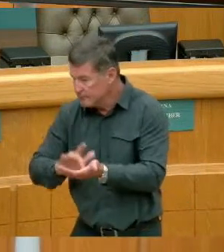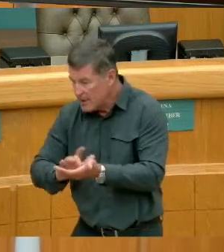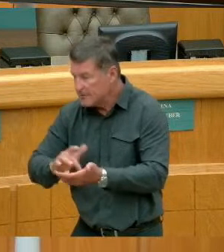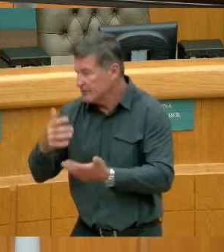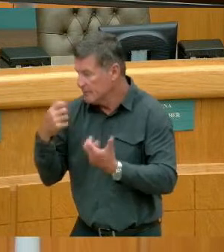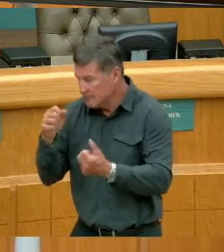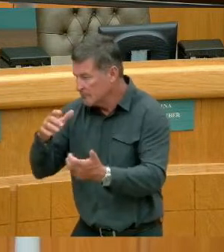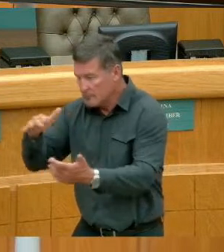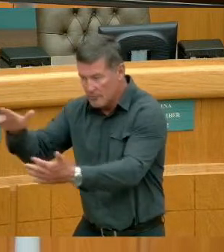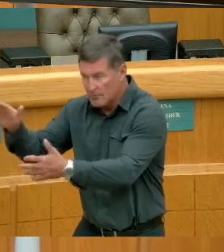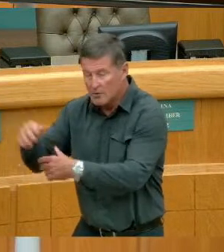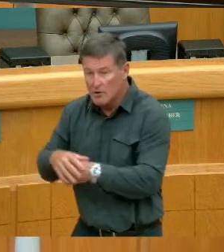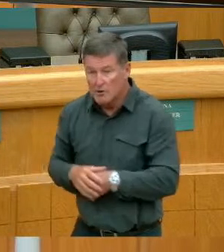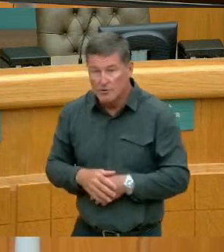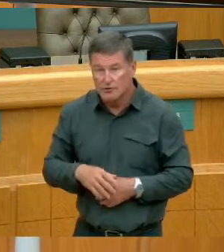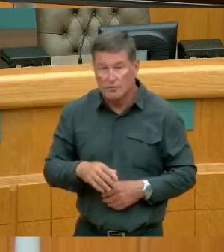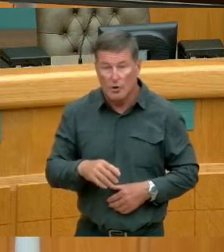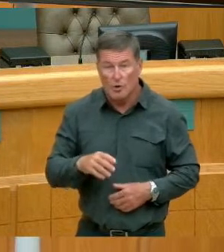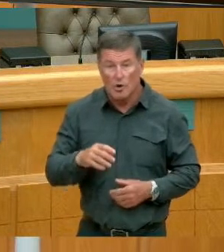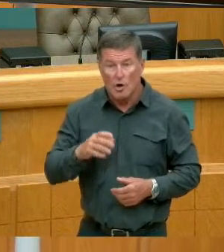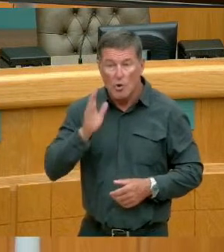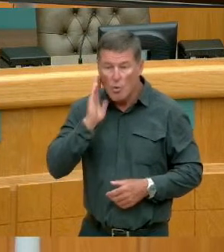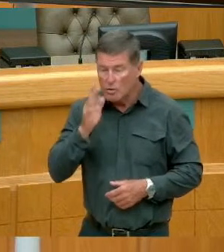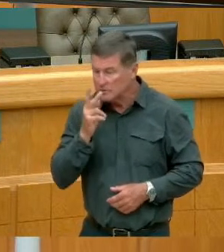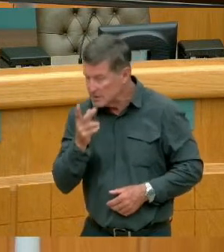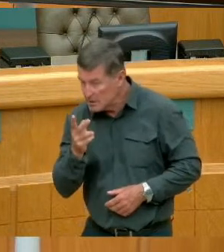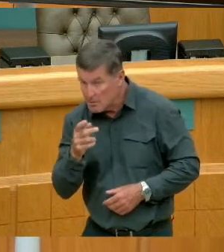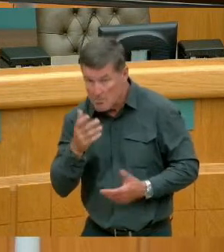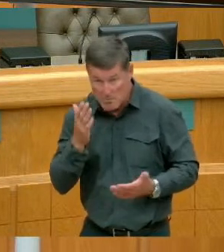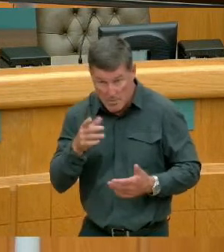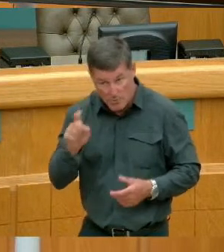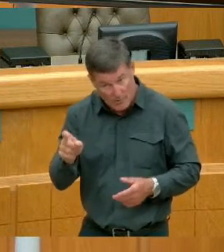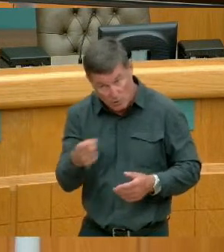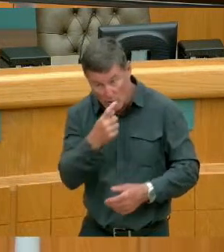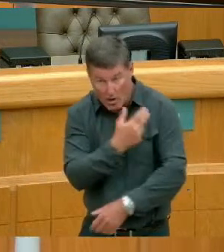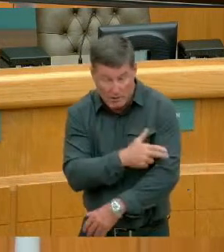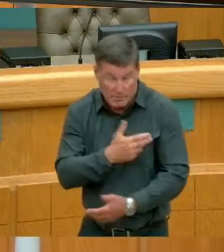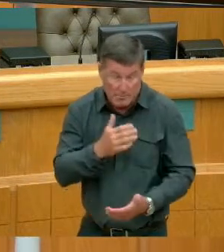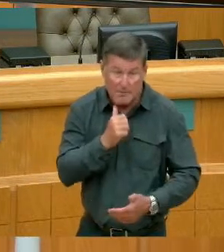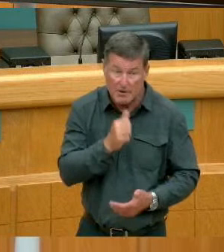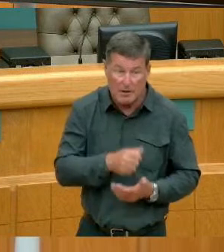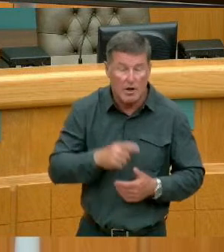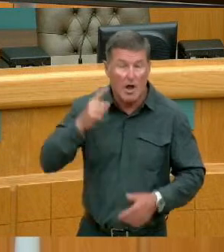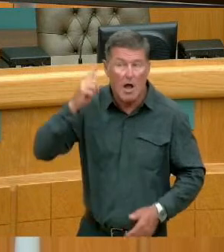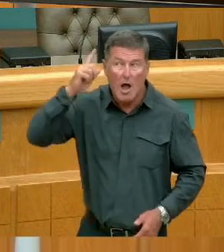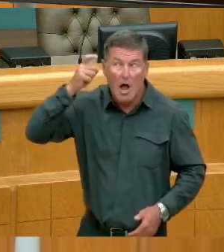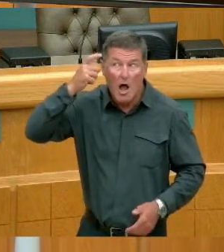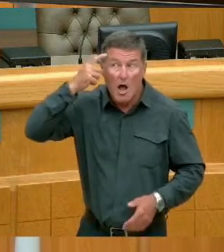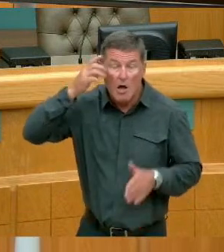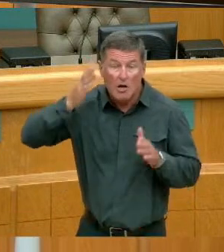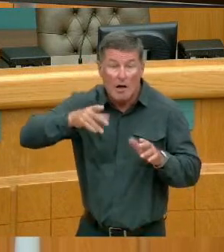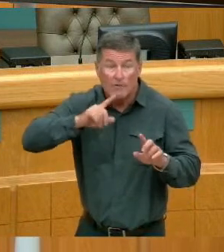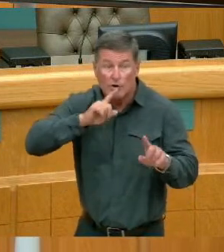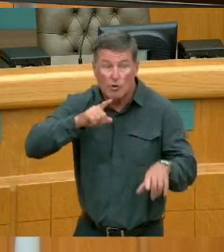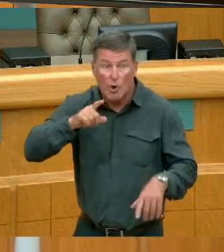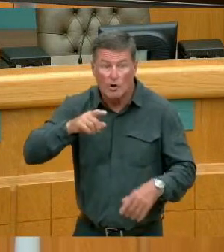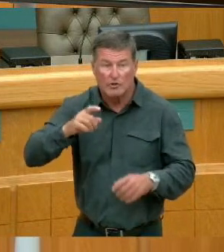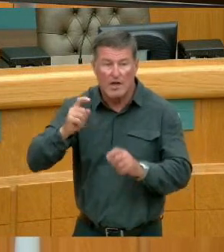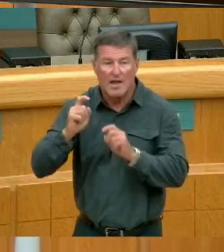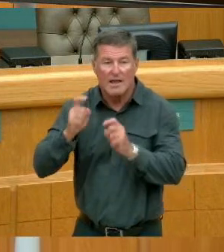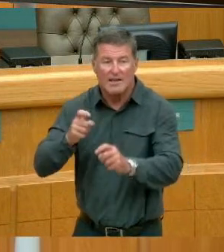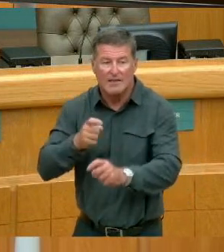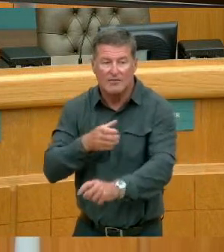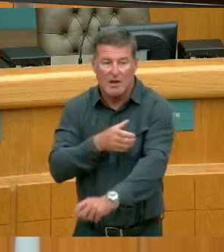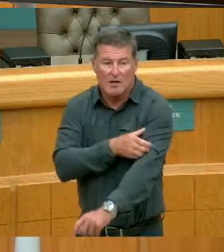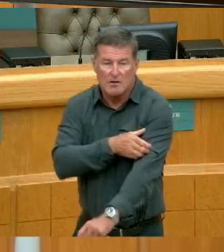and receive that medically necessary procedure. The governor's order allows doctors to make those calls, and that's a good